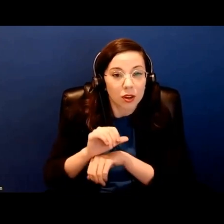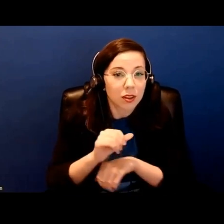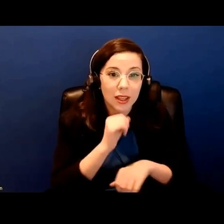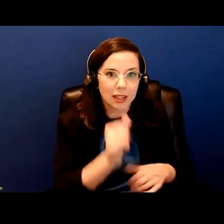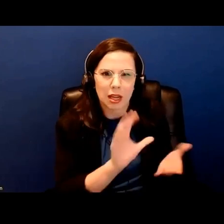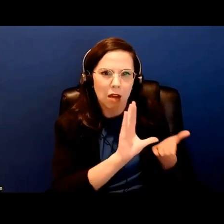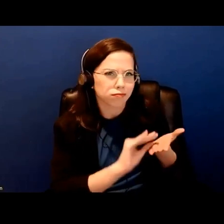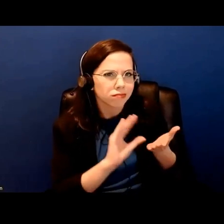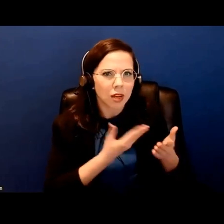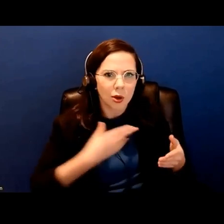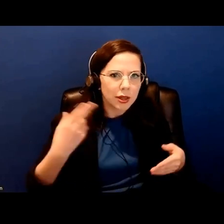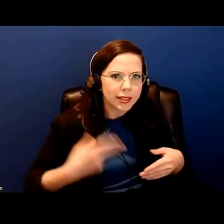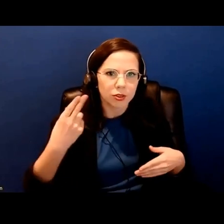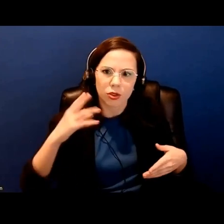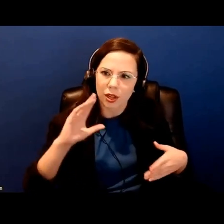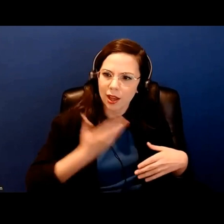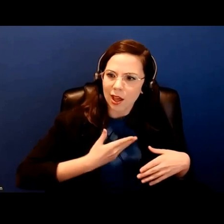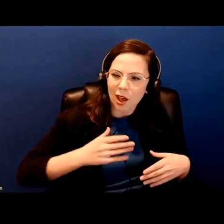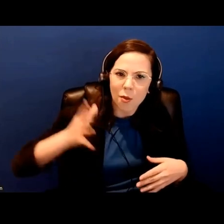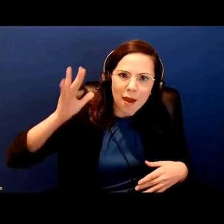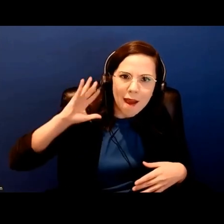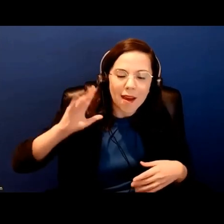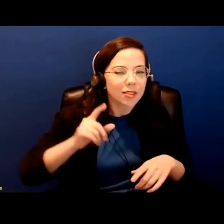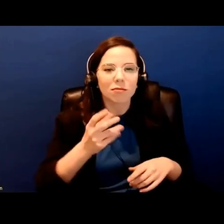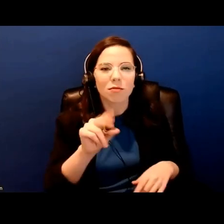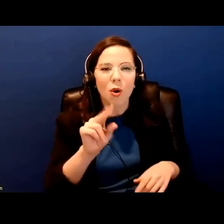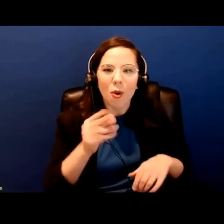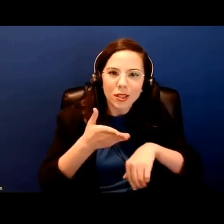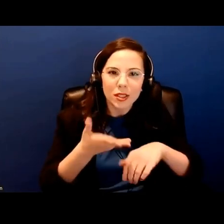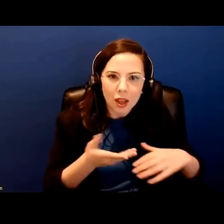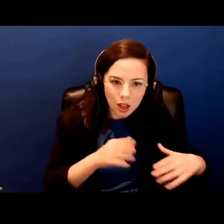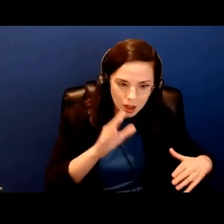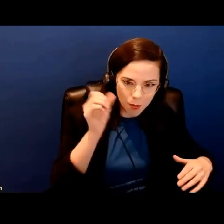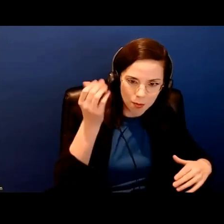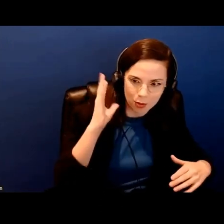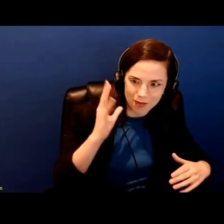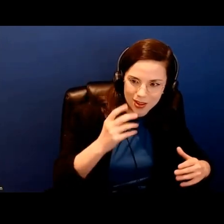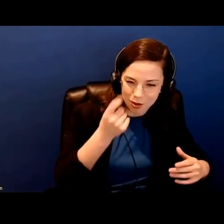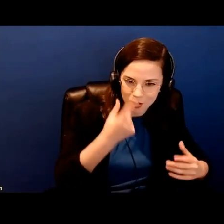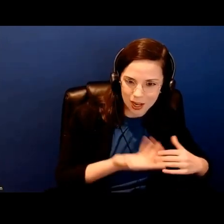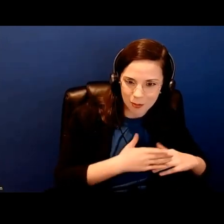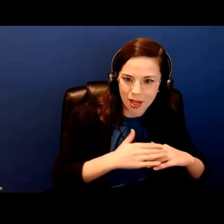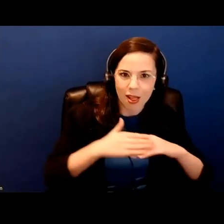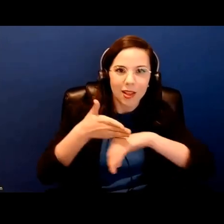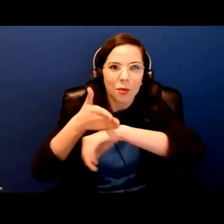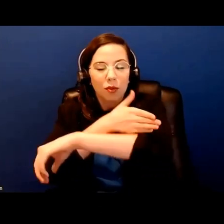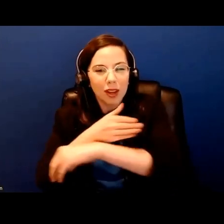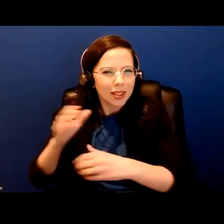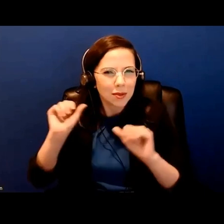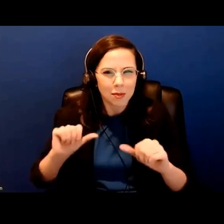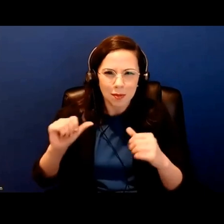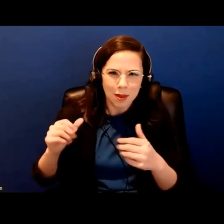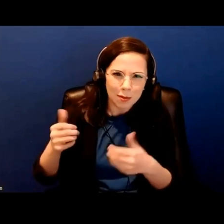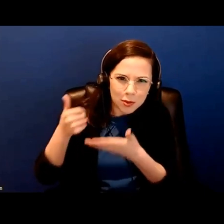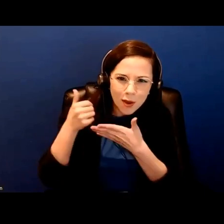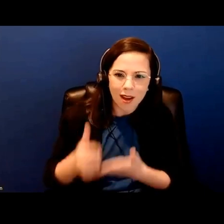our history and our past and our understanding, but is building upon all of that to fully enrich the work that we do for ourselves and for the people that we serve.